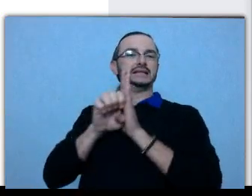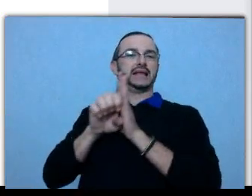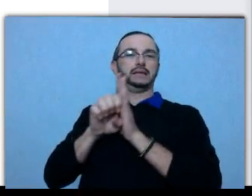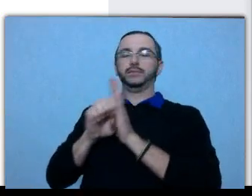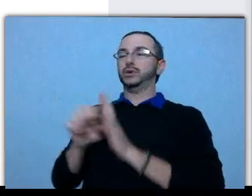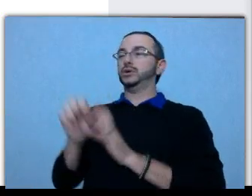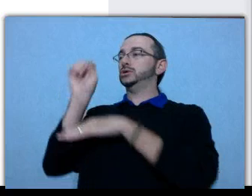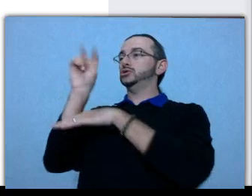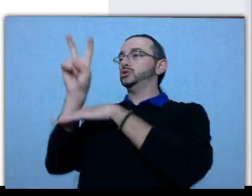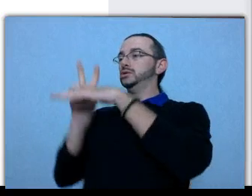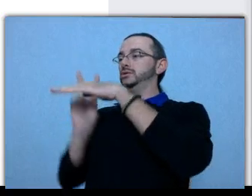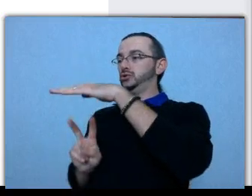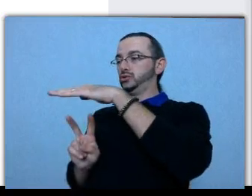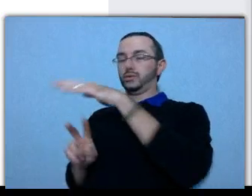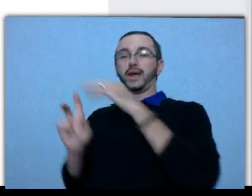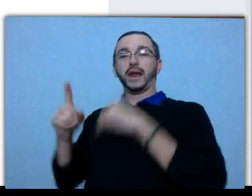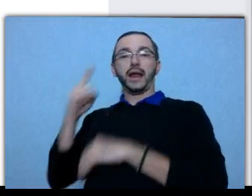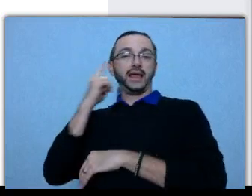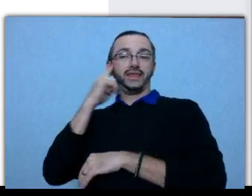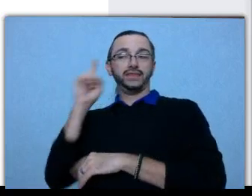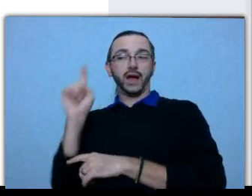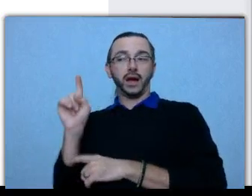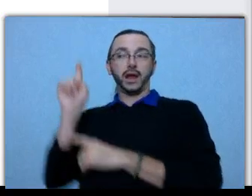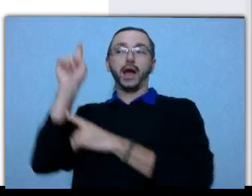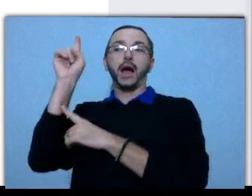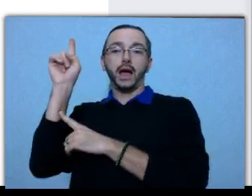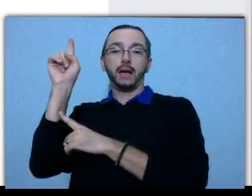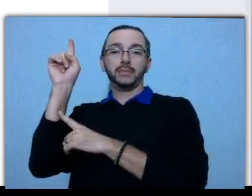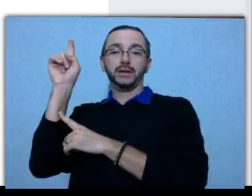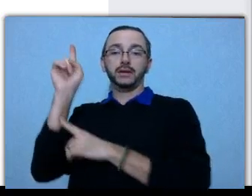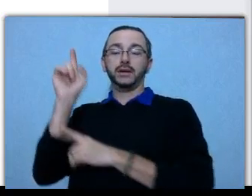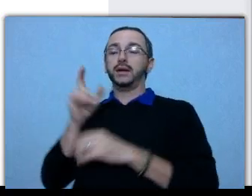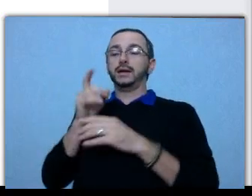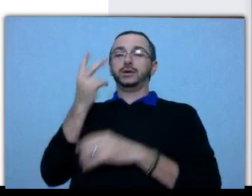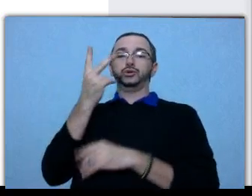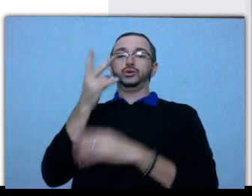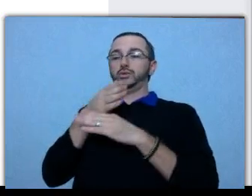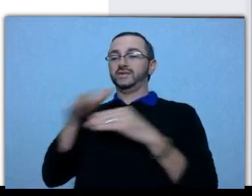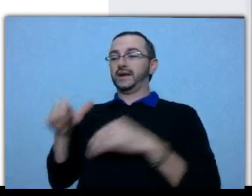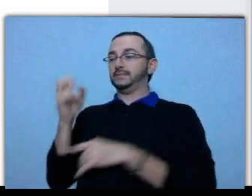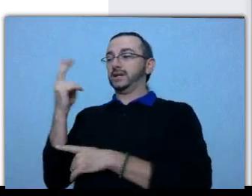up, that would be 2 divided into 2, which would be 1.